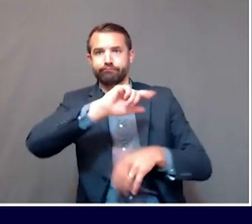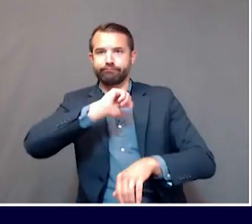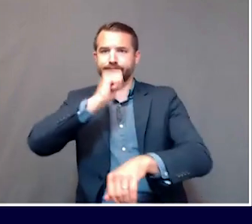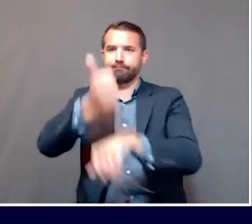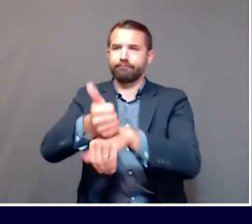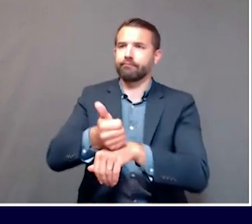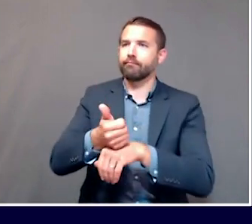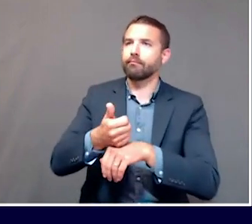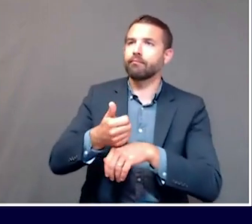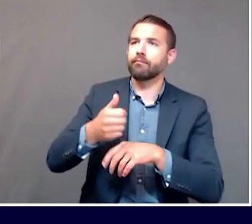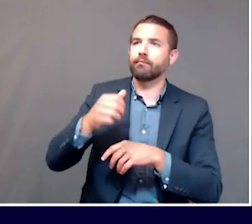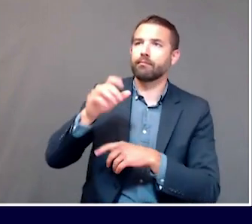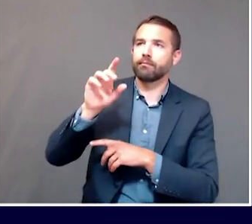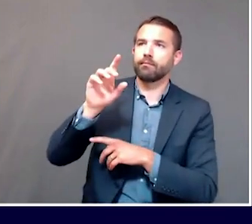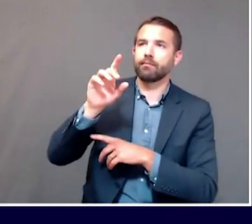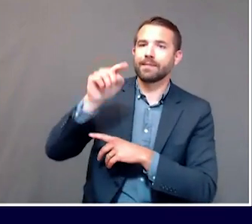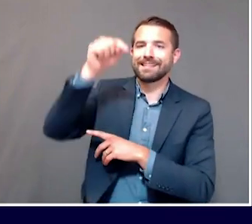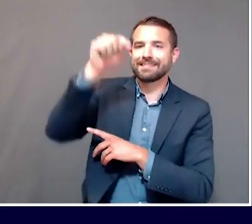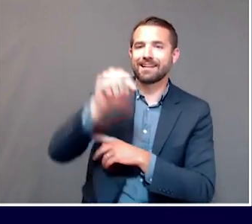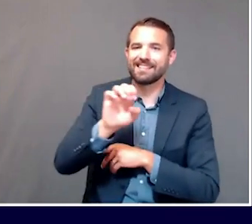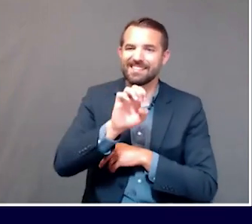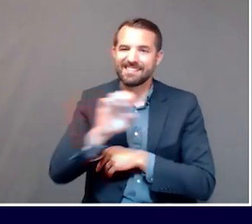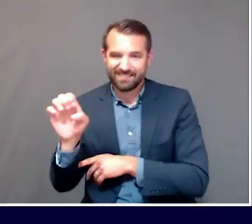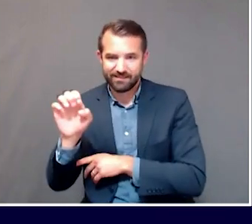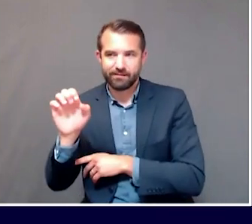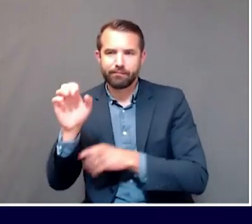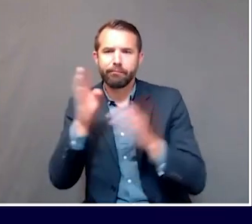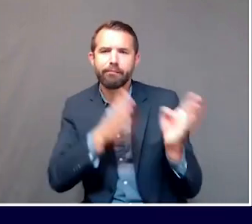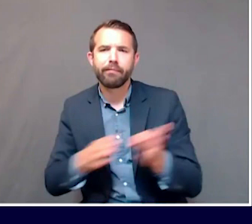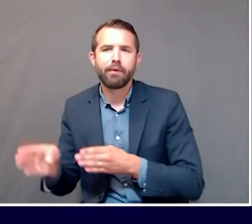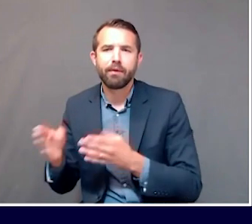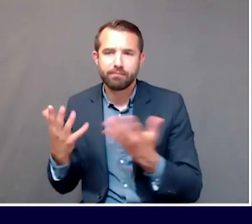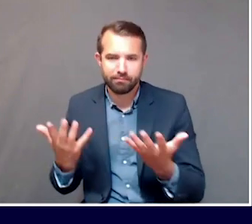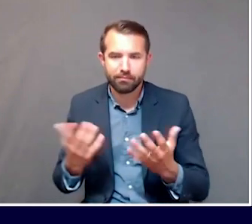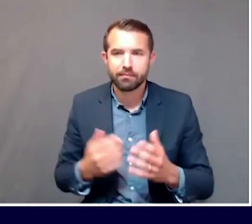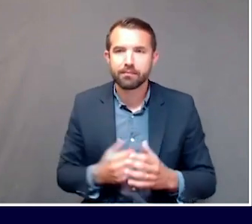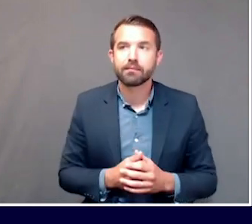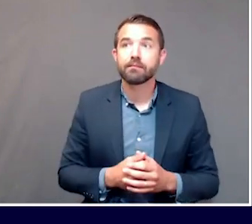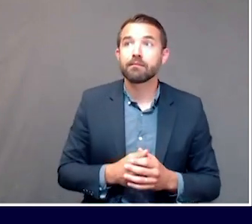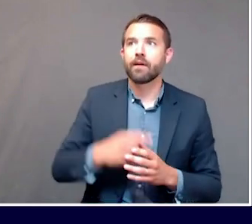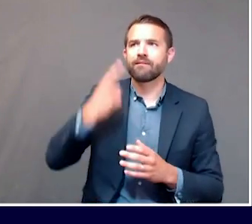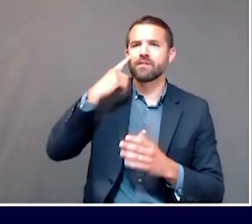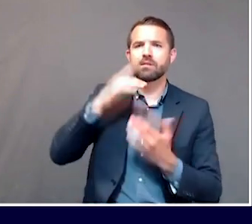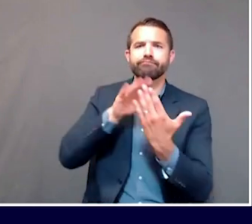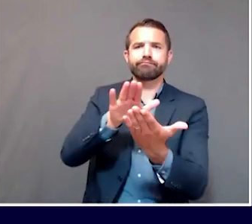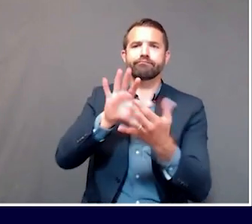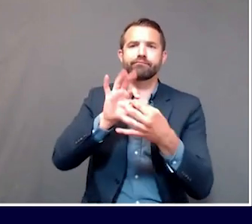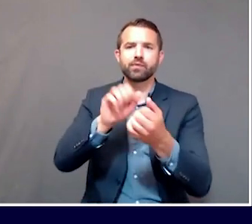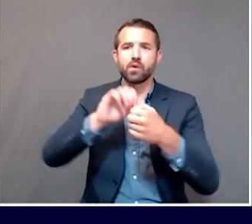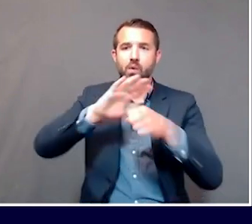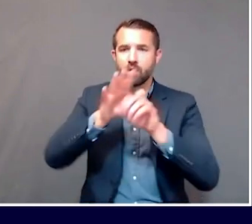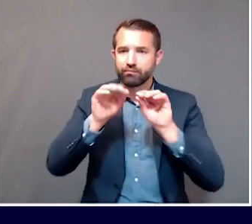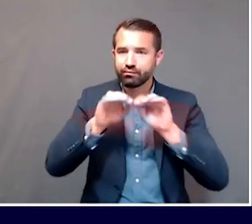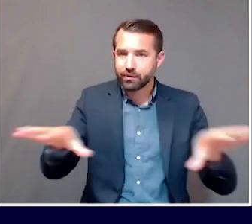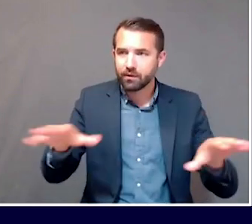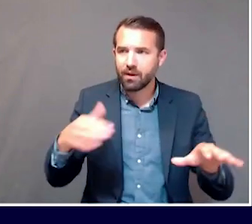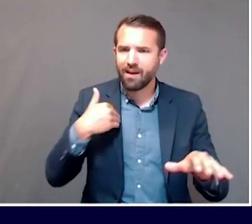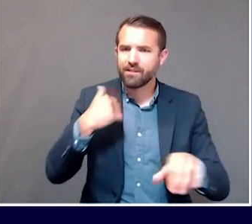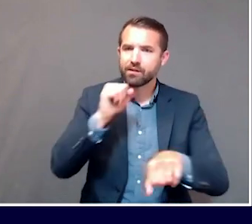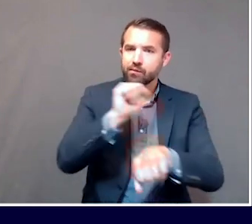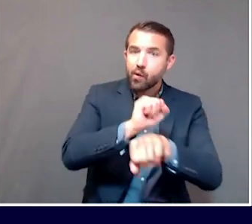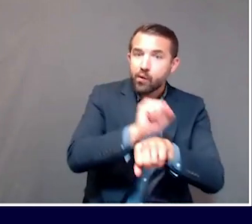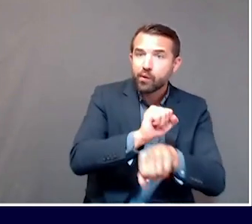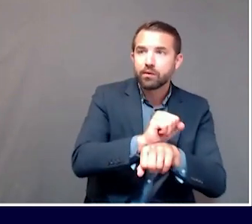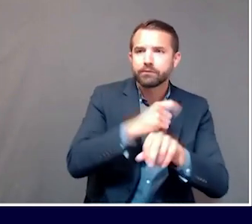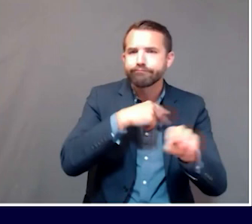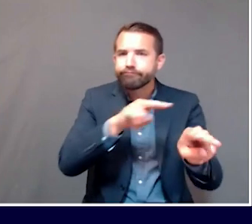And they created a plan for a employee testing program and also contact tracing for